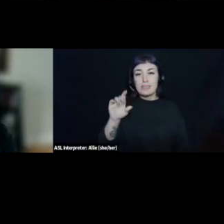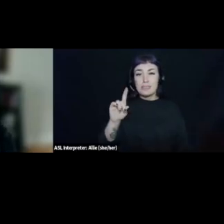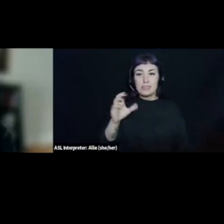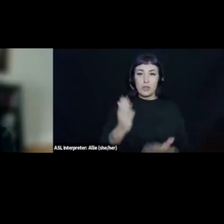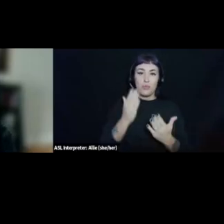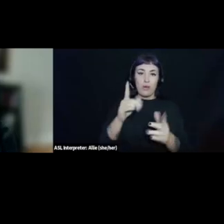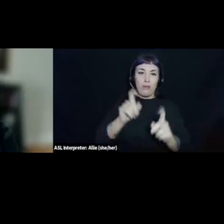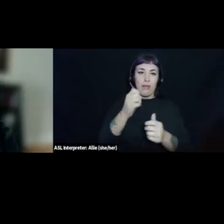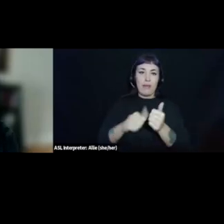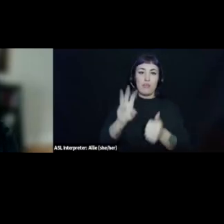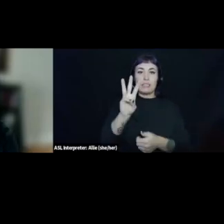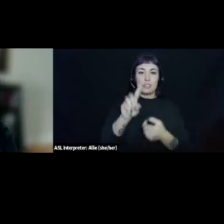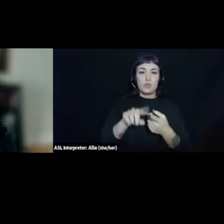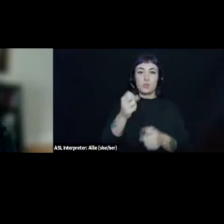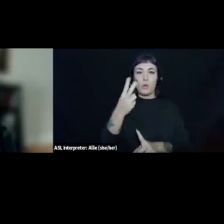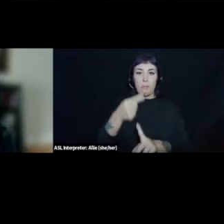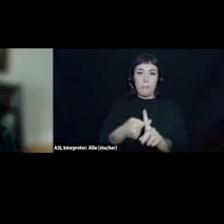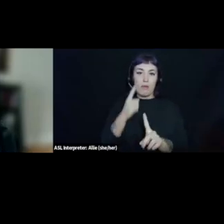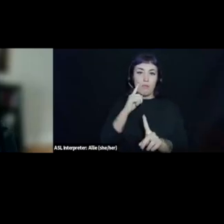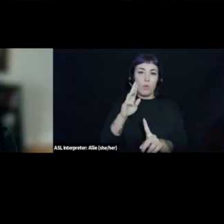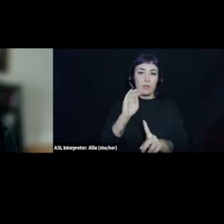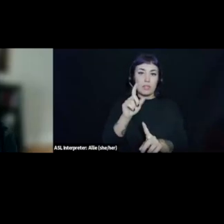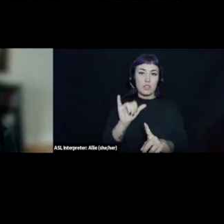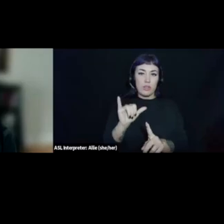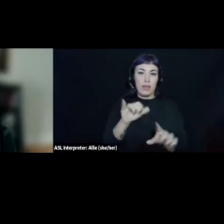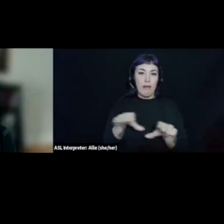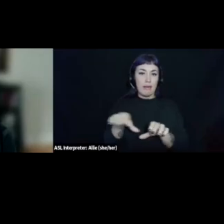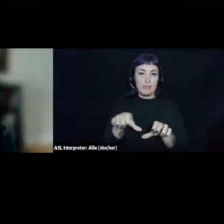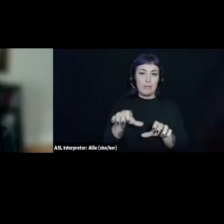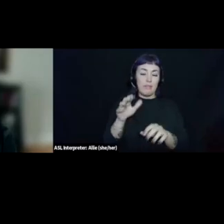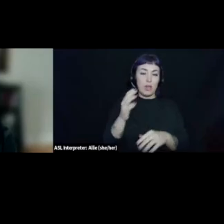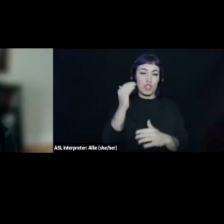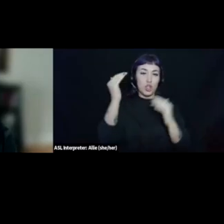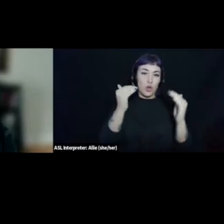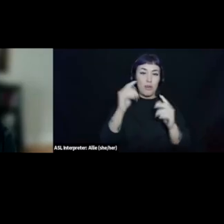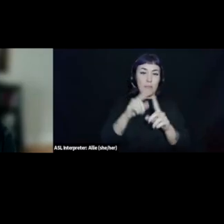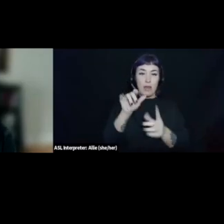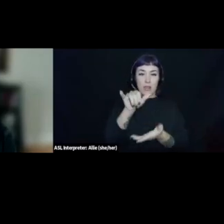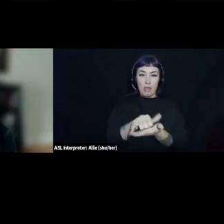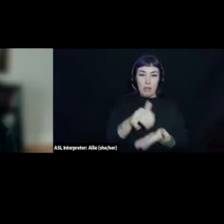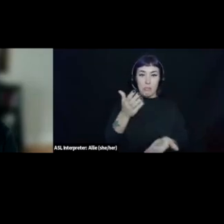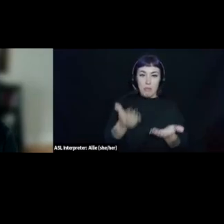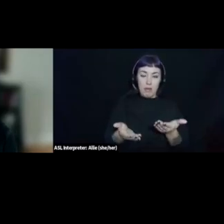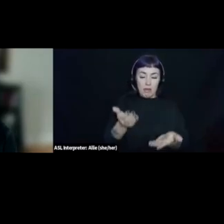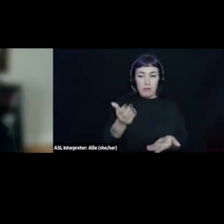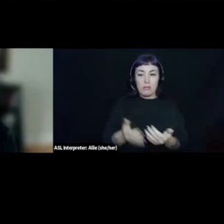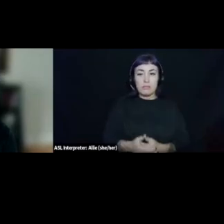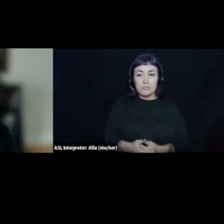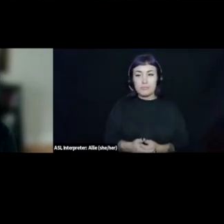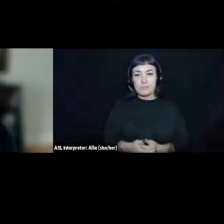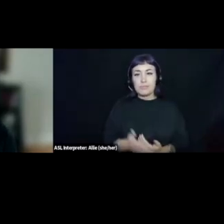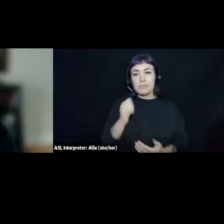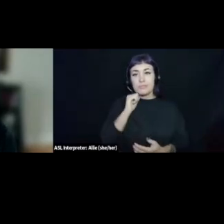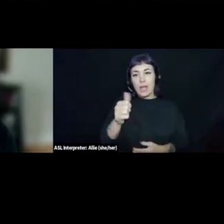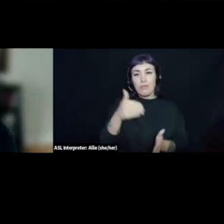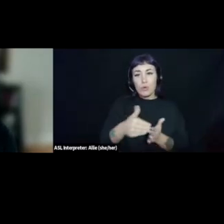tested every 6 to 12 months for sexually active adults, but that may not be